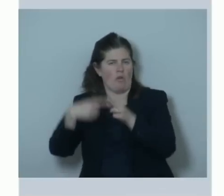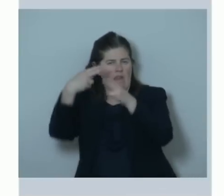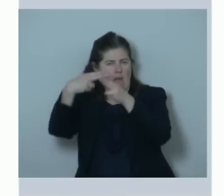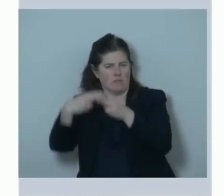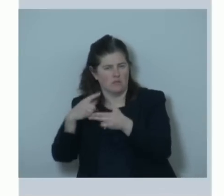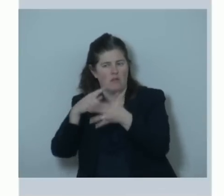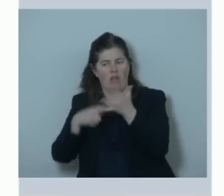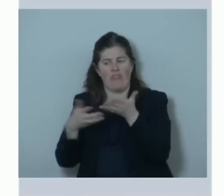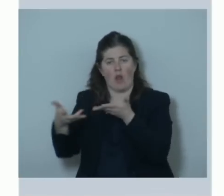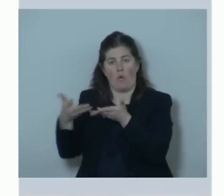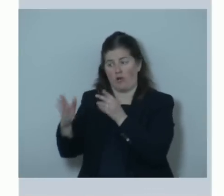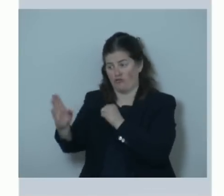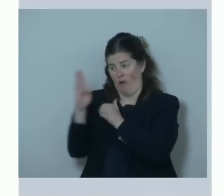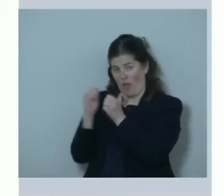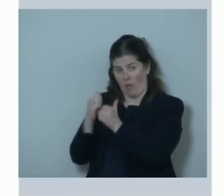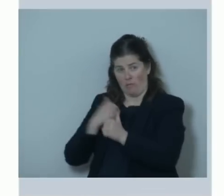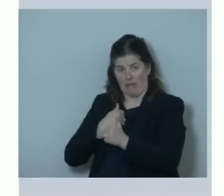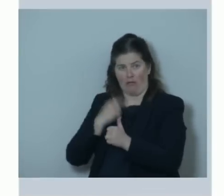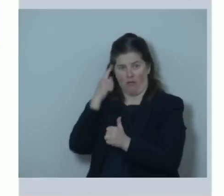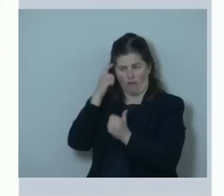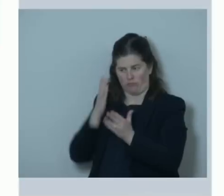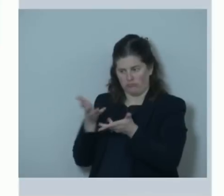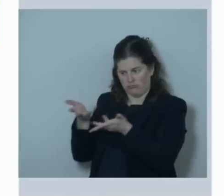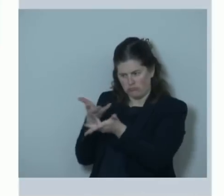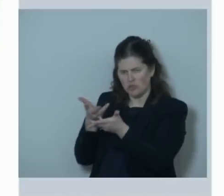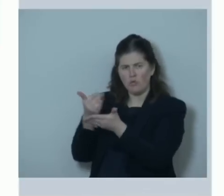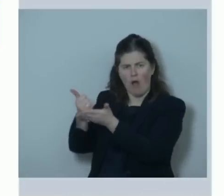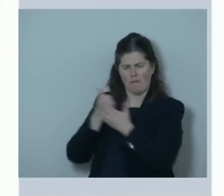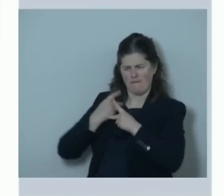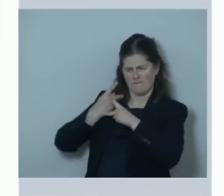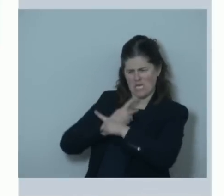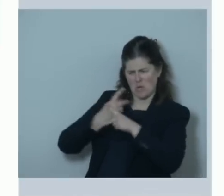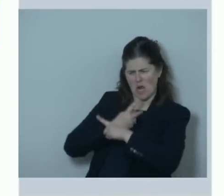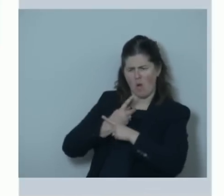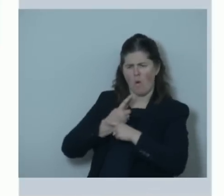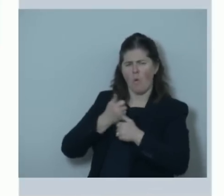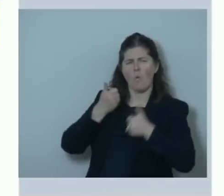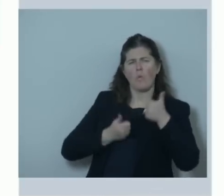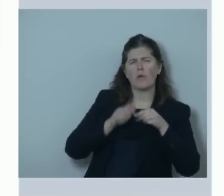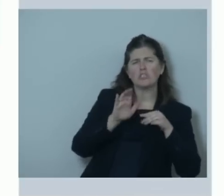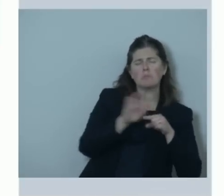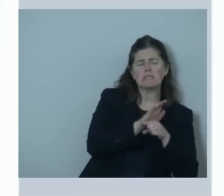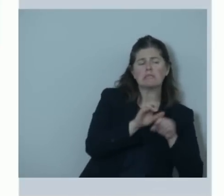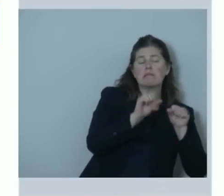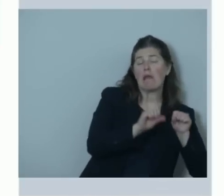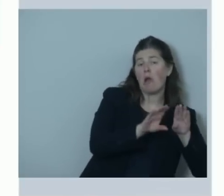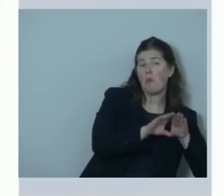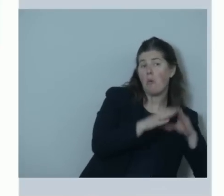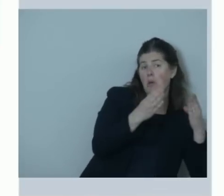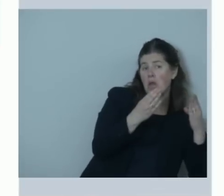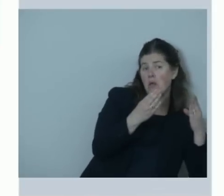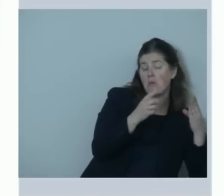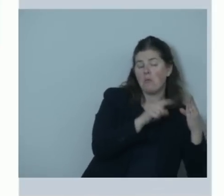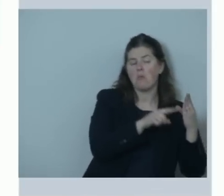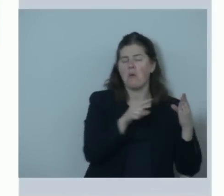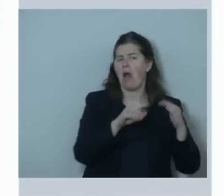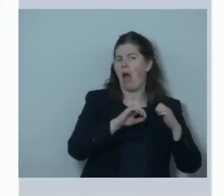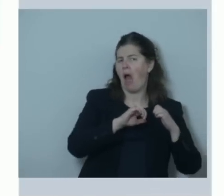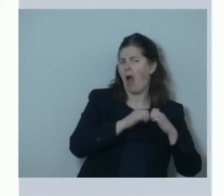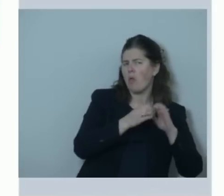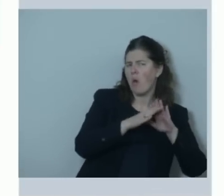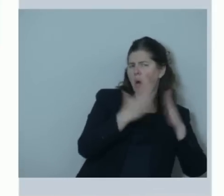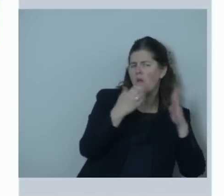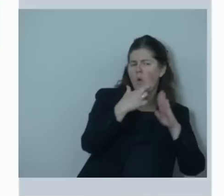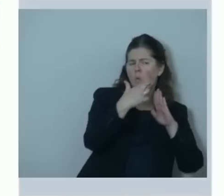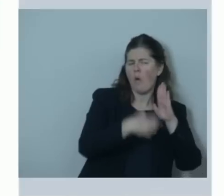with me directly as the governor to figure out what businesses could open, how do they open,